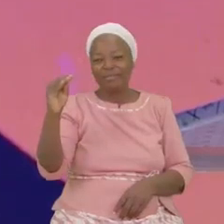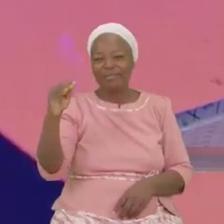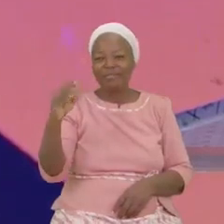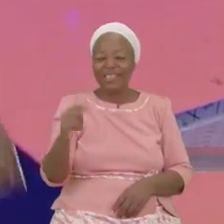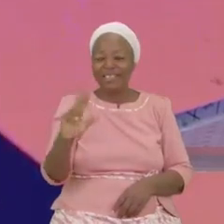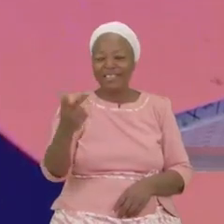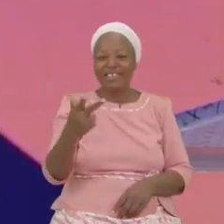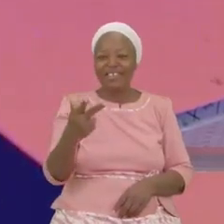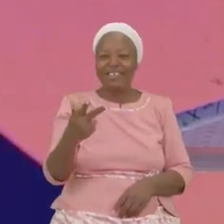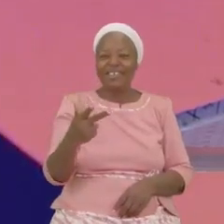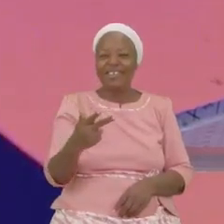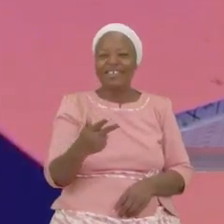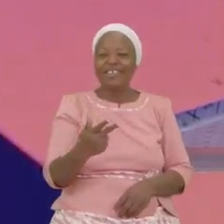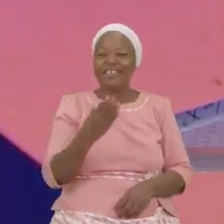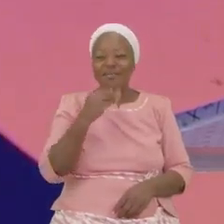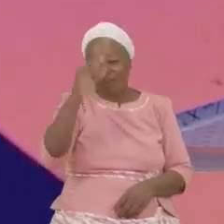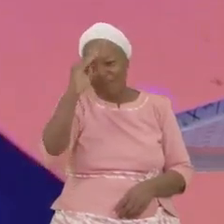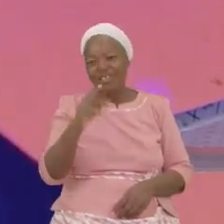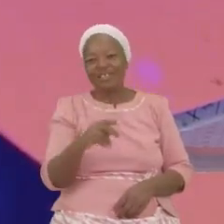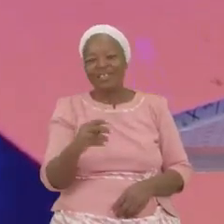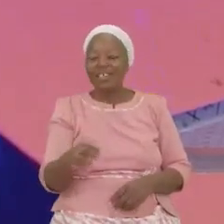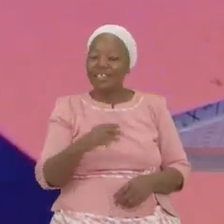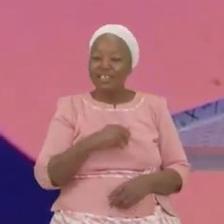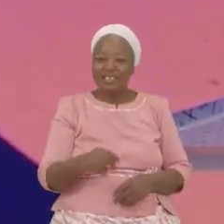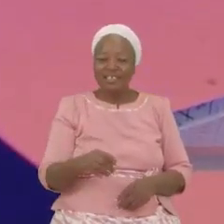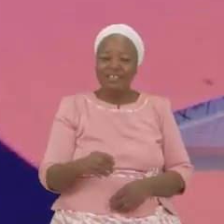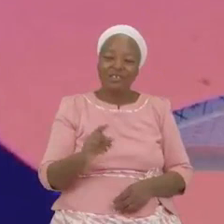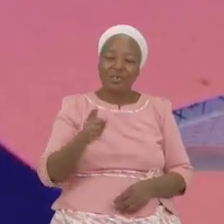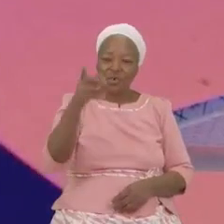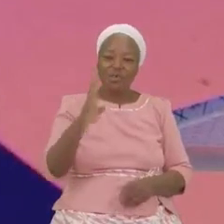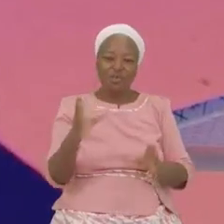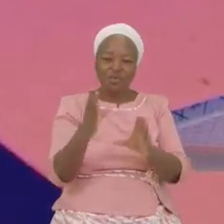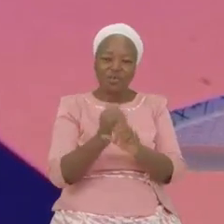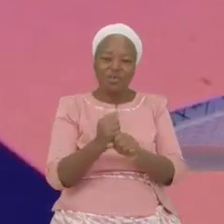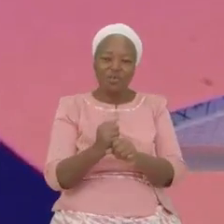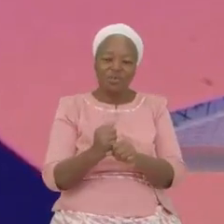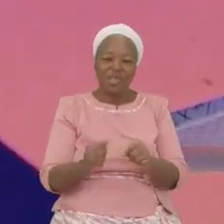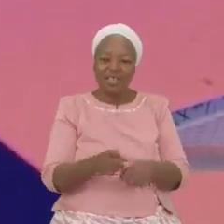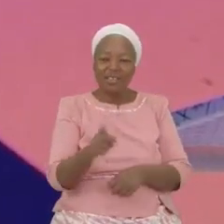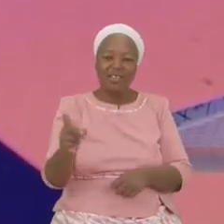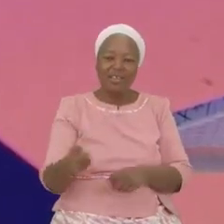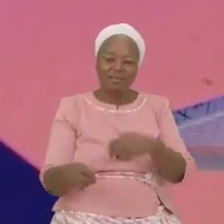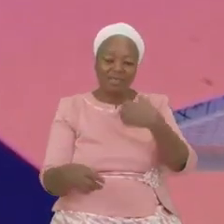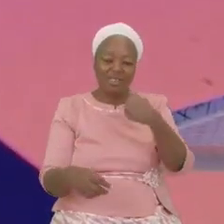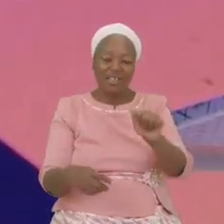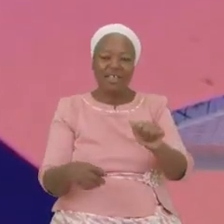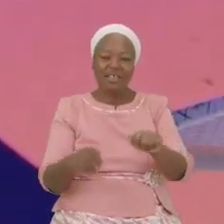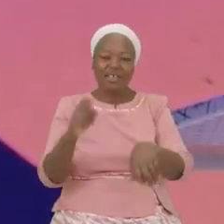now? You know it. It took them 10 times